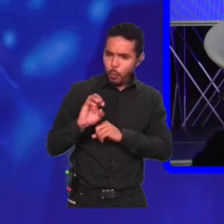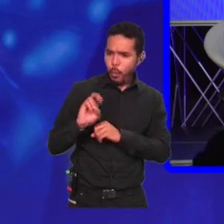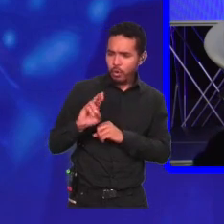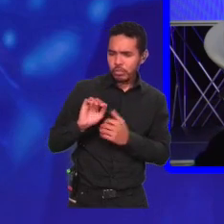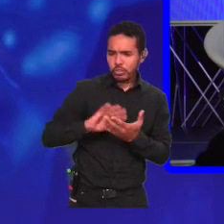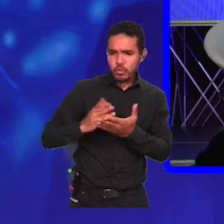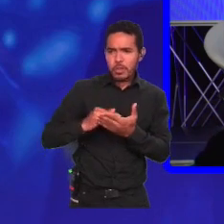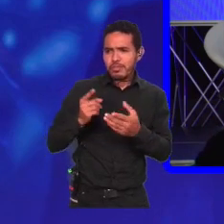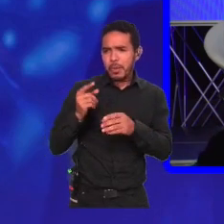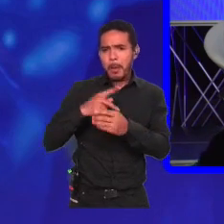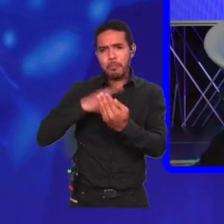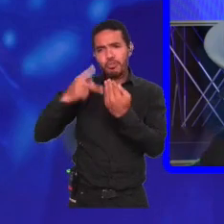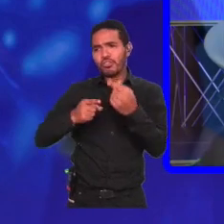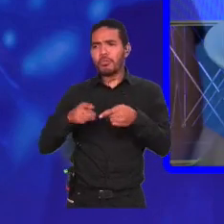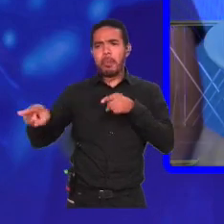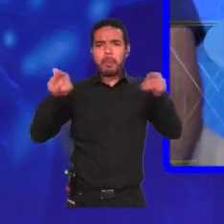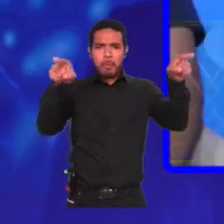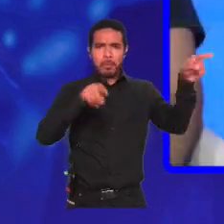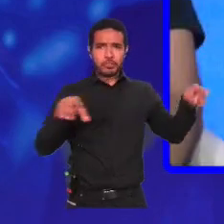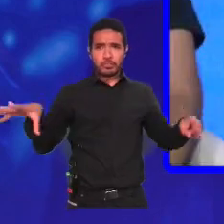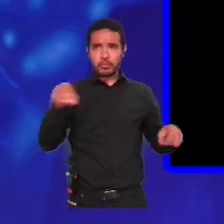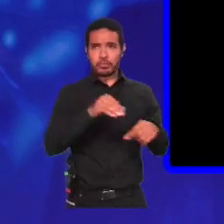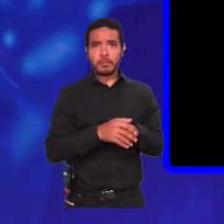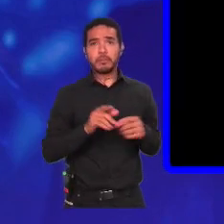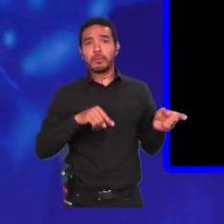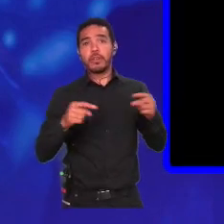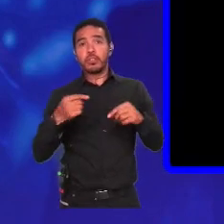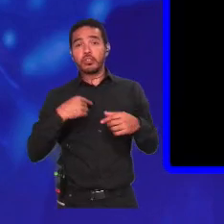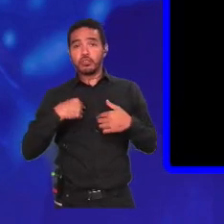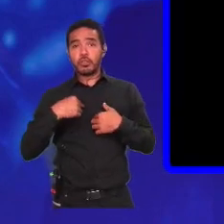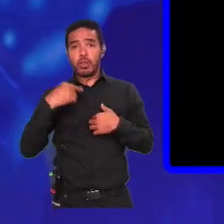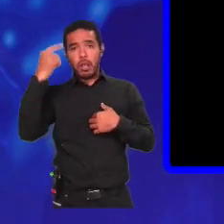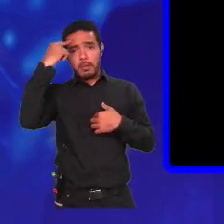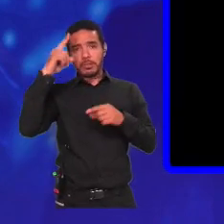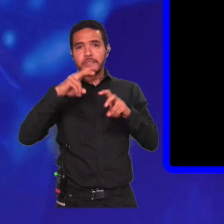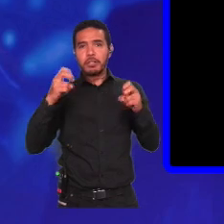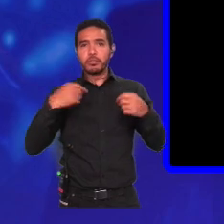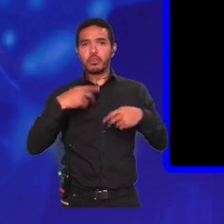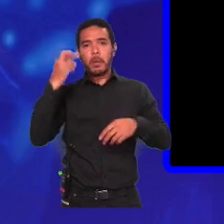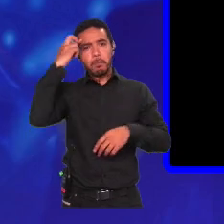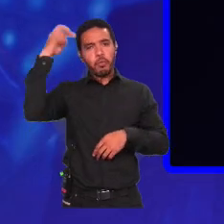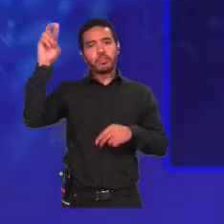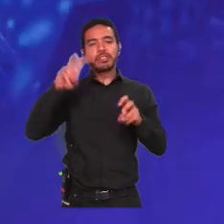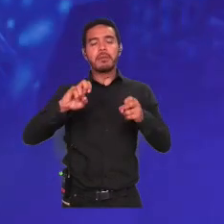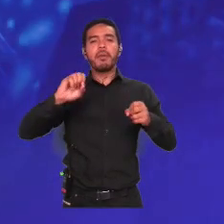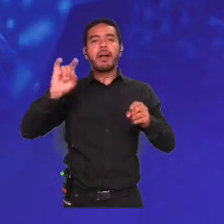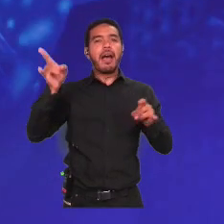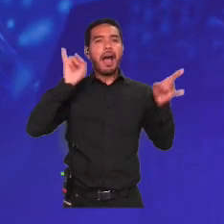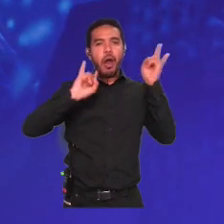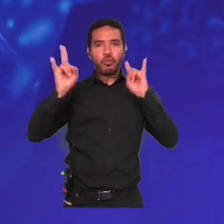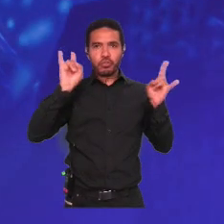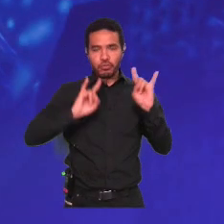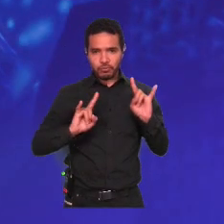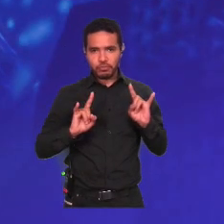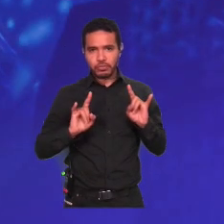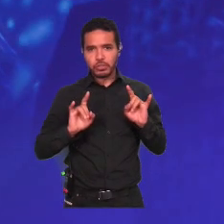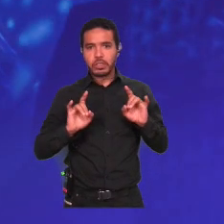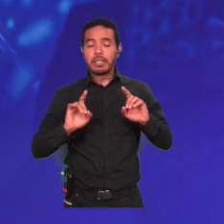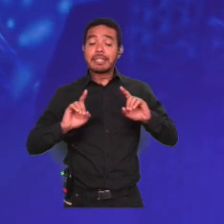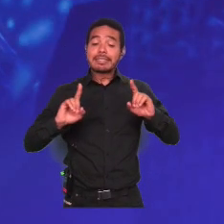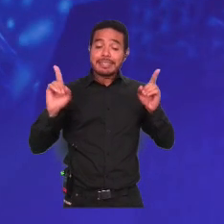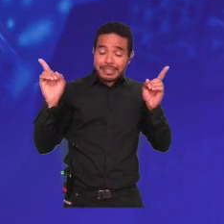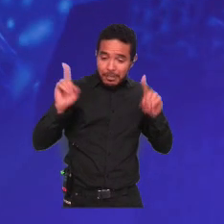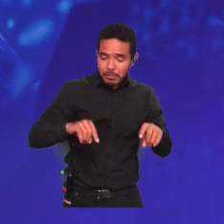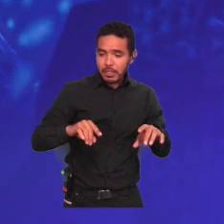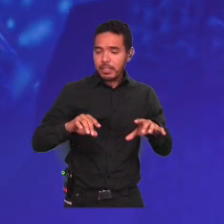felt not only as an audio professional in the games industry, but overall the games industry as a whole. I